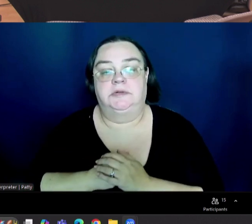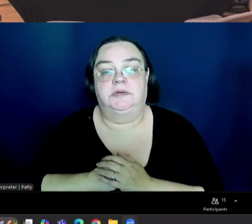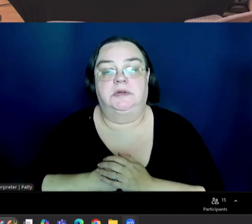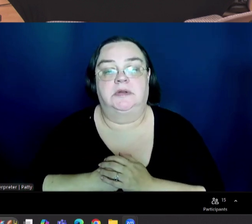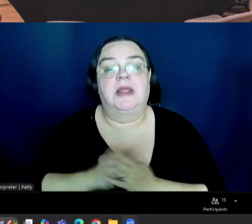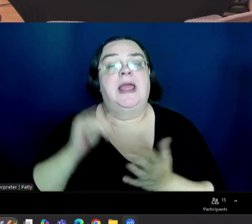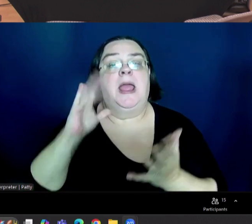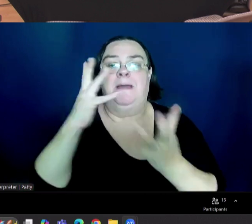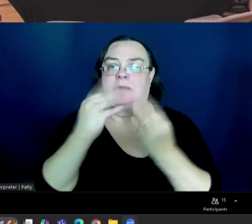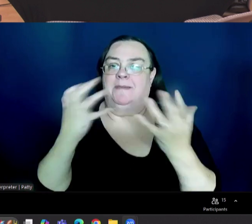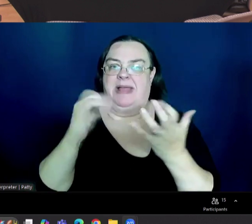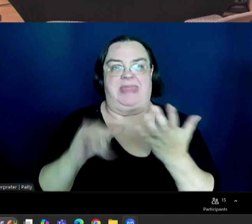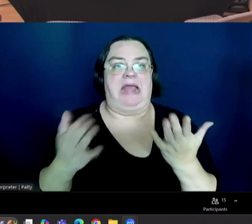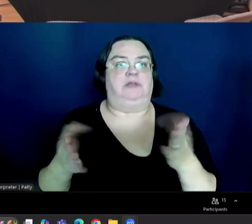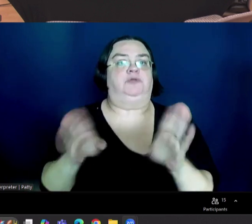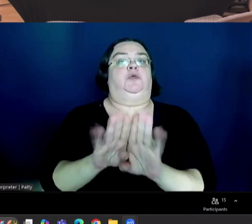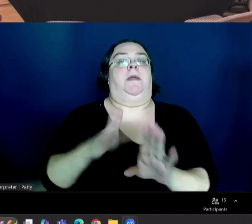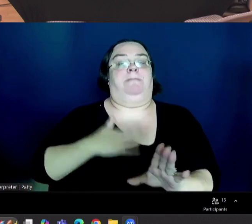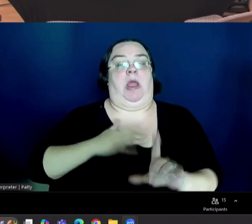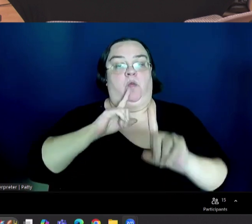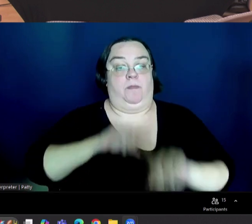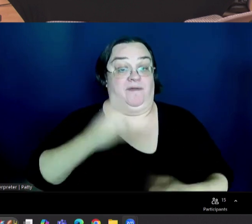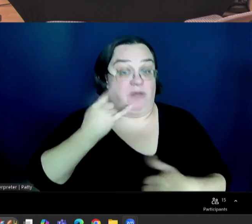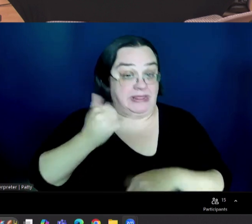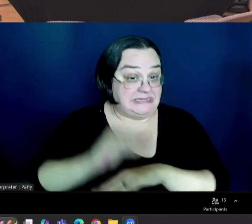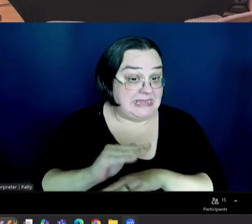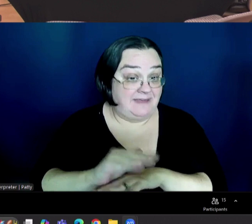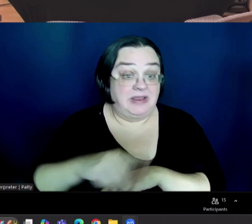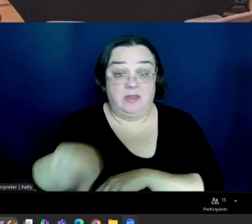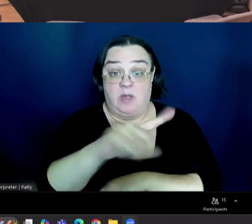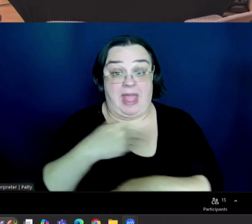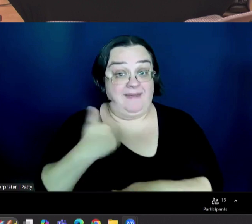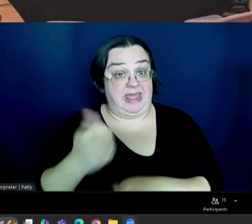That pretty much concludes my report for this evening. Do you all have any questions?